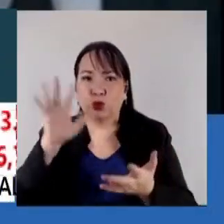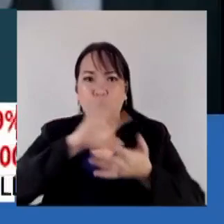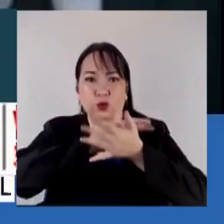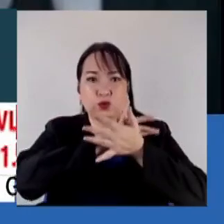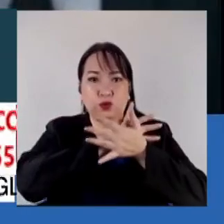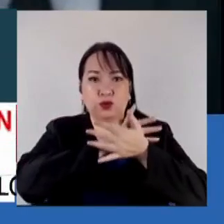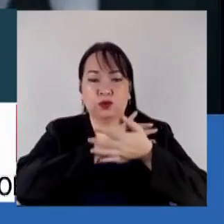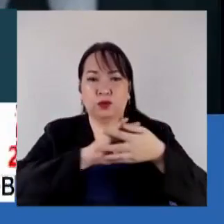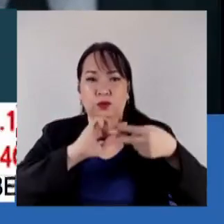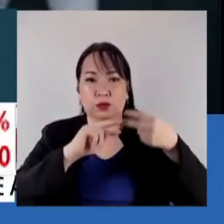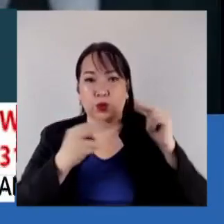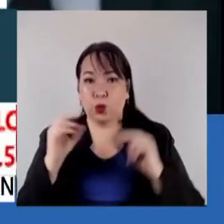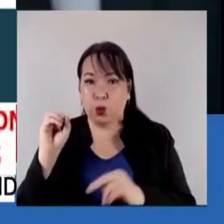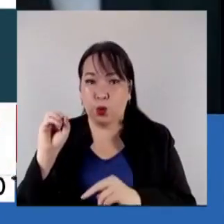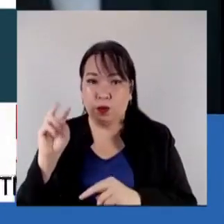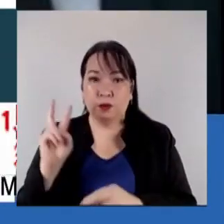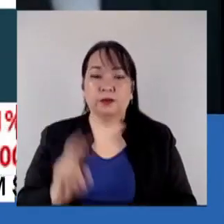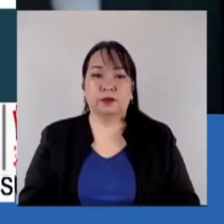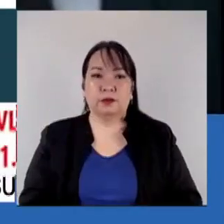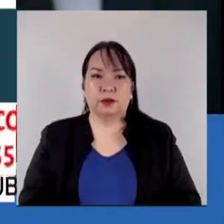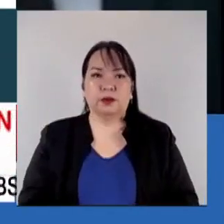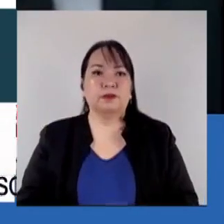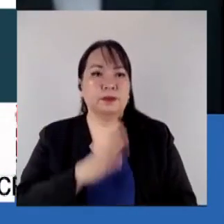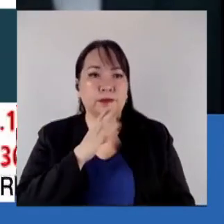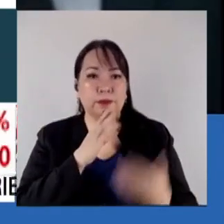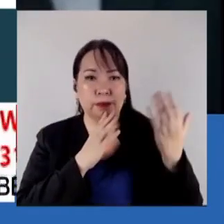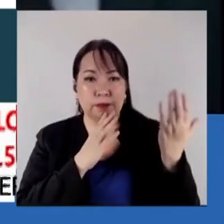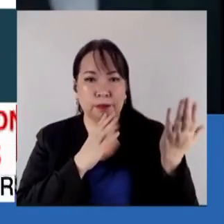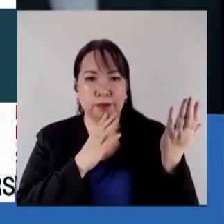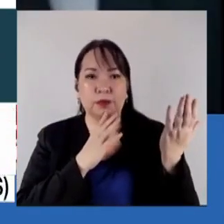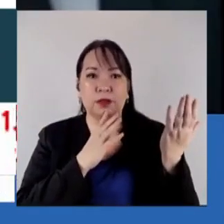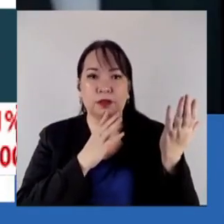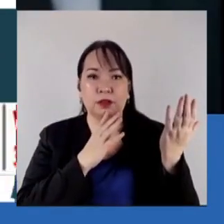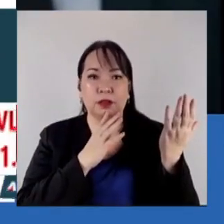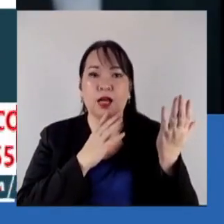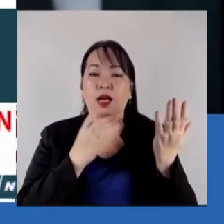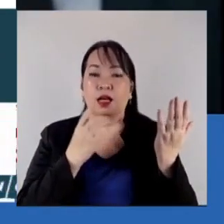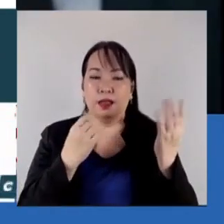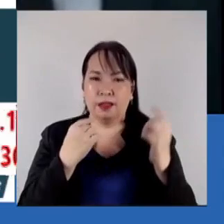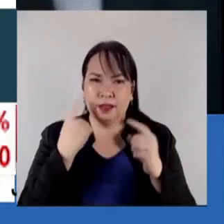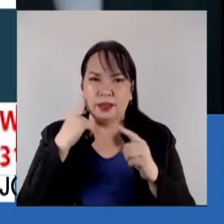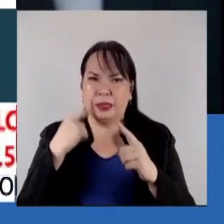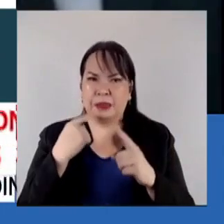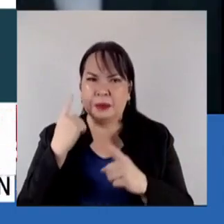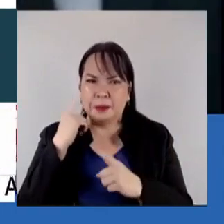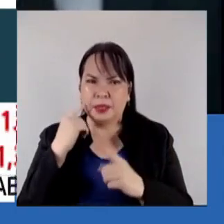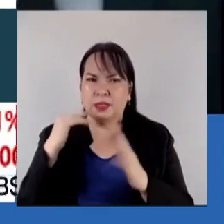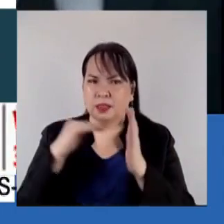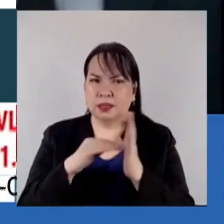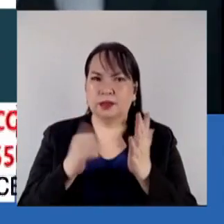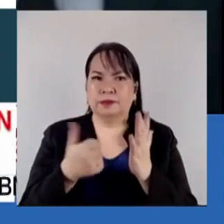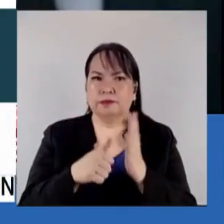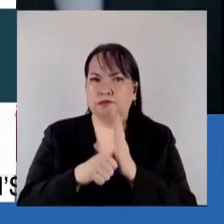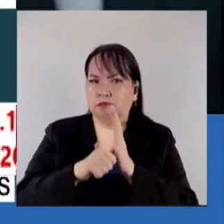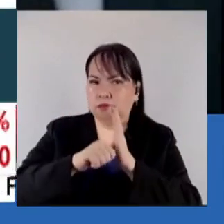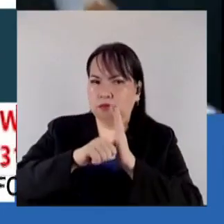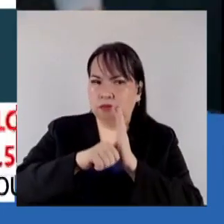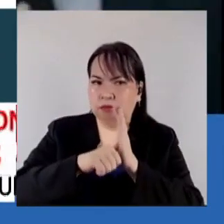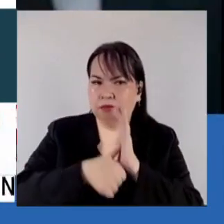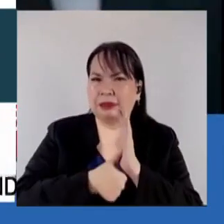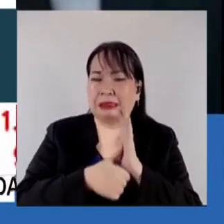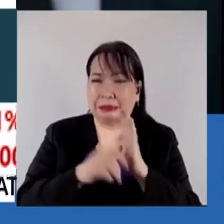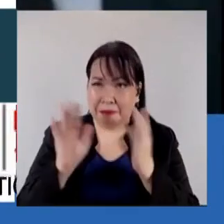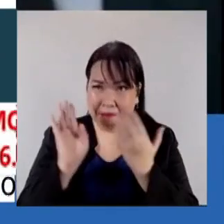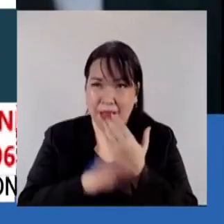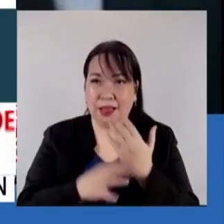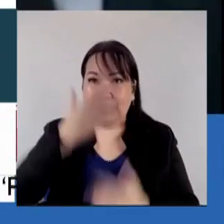So I think it will be premature now to go there and say we need to reintroduce face shields,